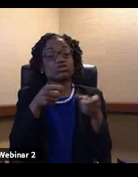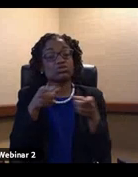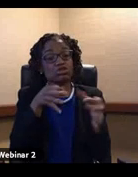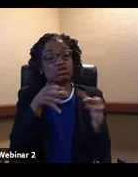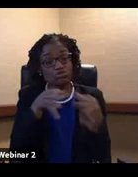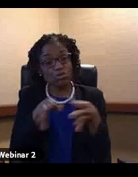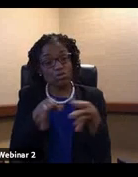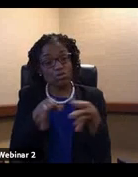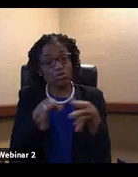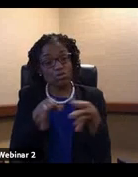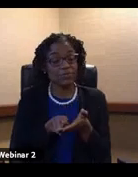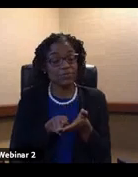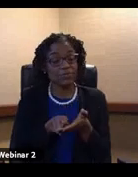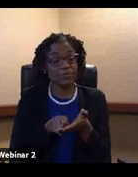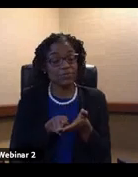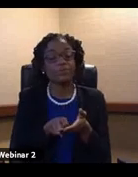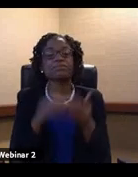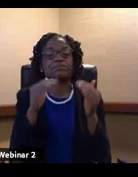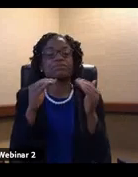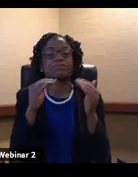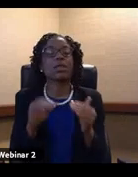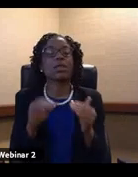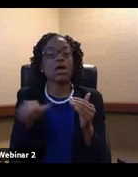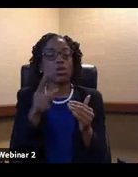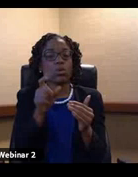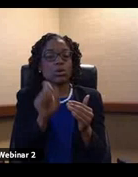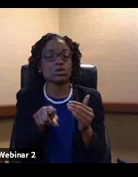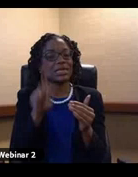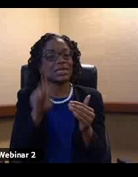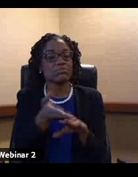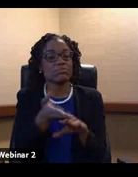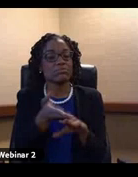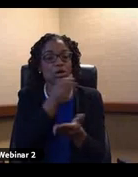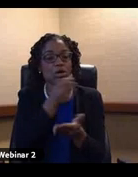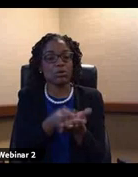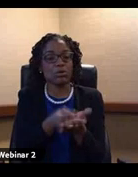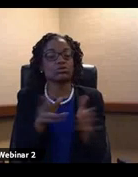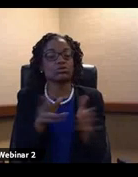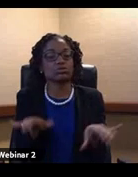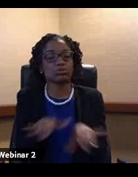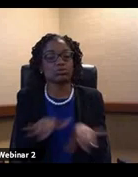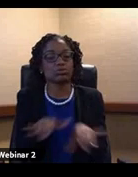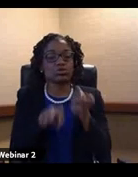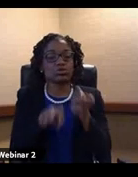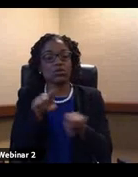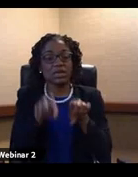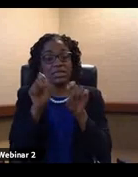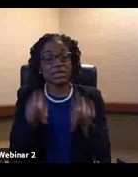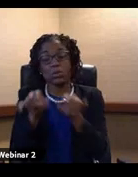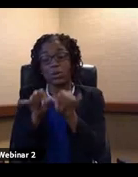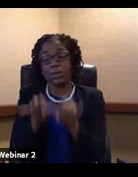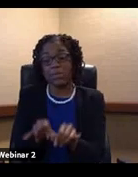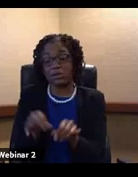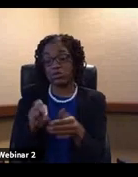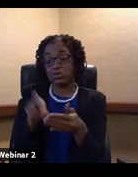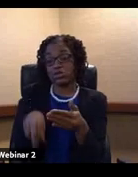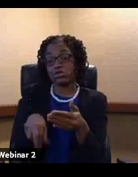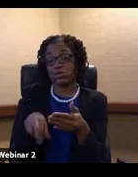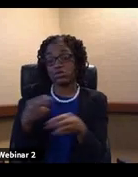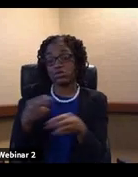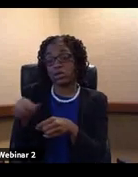narrative. Another question is, since we need prior approval to conduct surveys, are we allowed to evaluate the project or measure outcomes by other